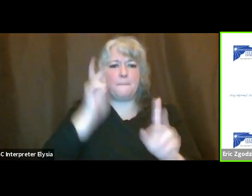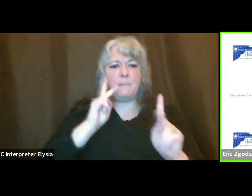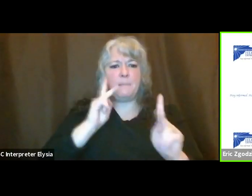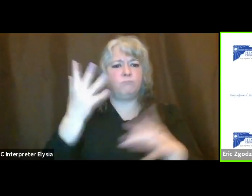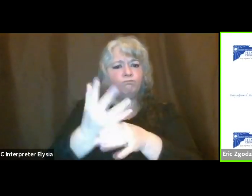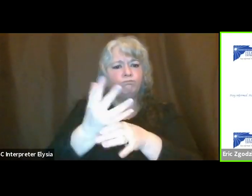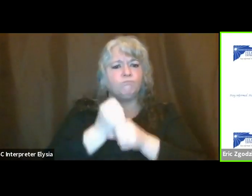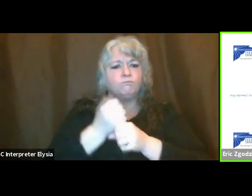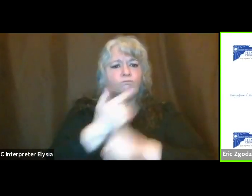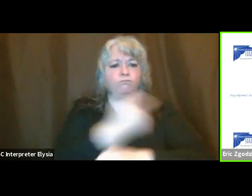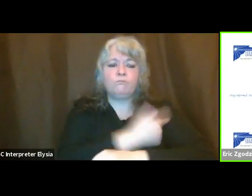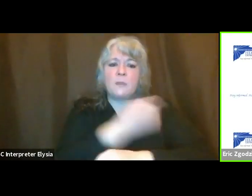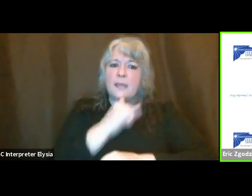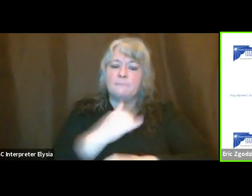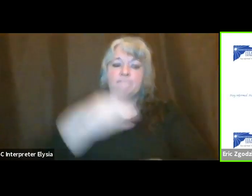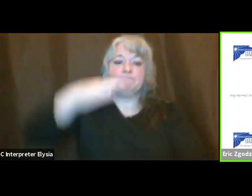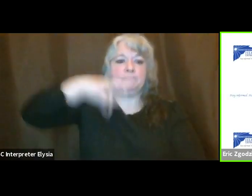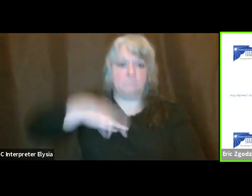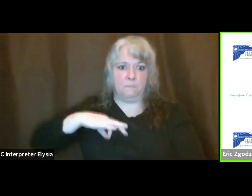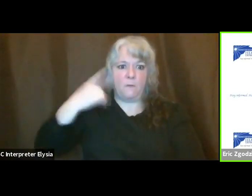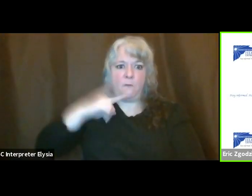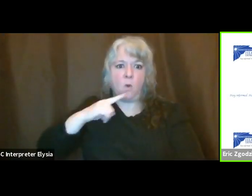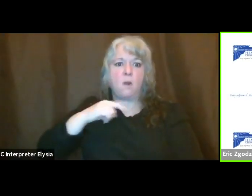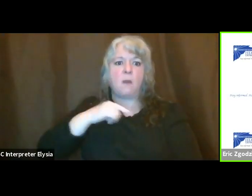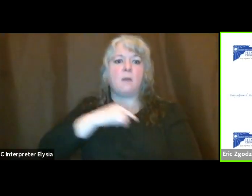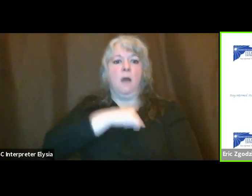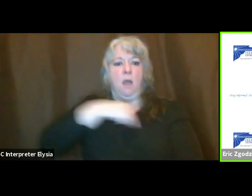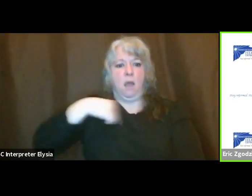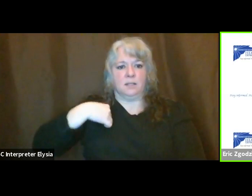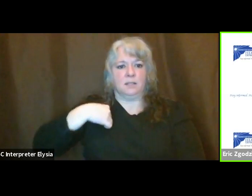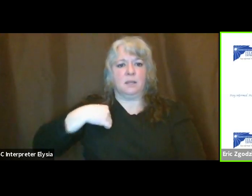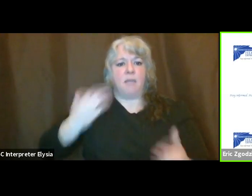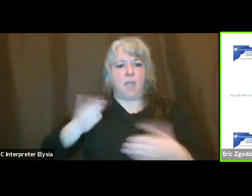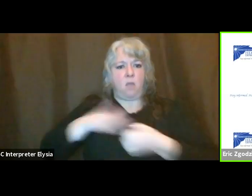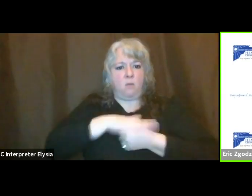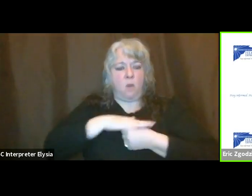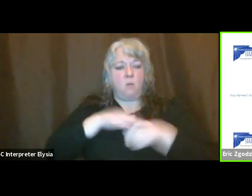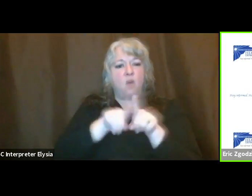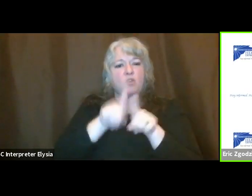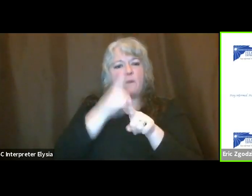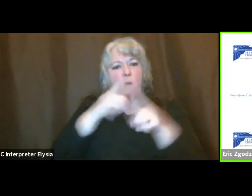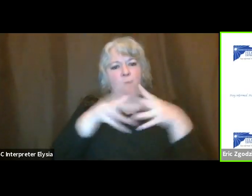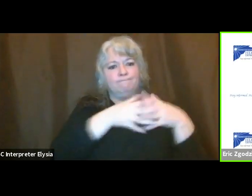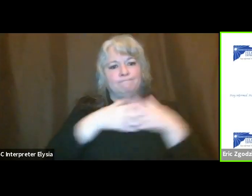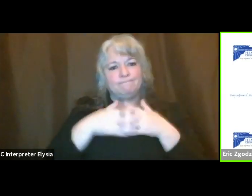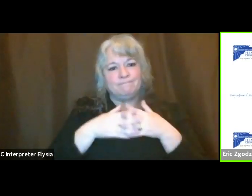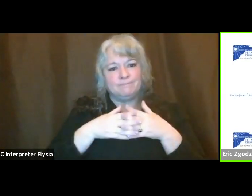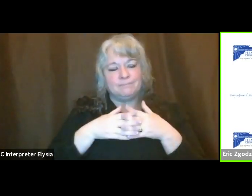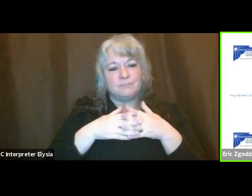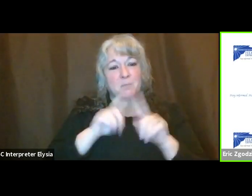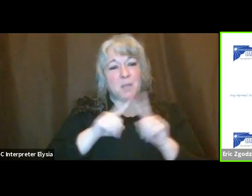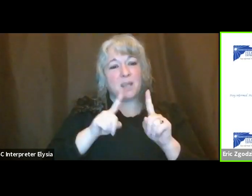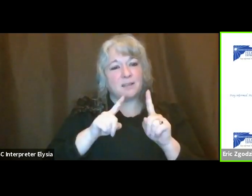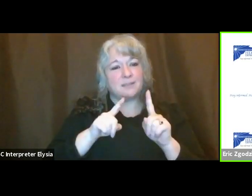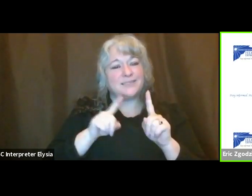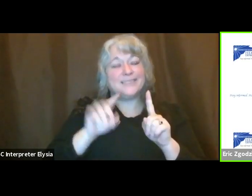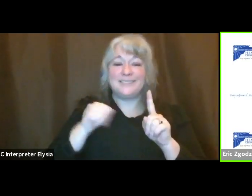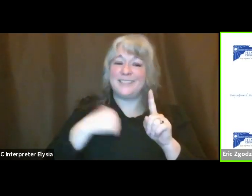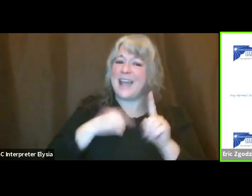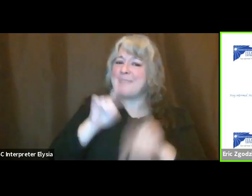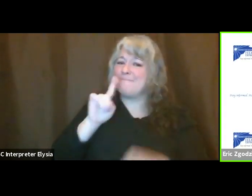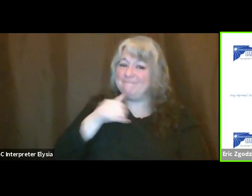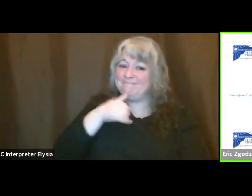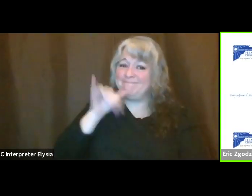all of us in the United States. So we all have to take a deep breath and understand that happened, but we need to figure out why. And so that was my question that I posed to state